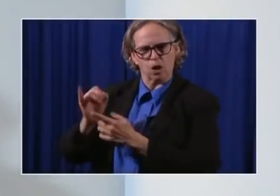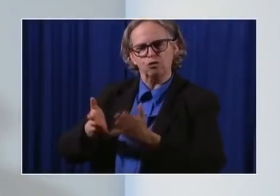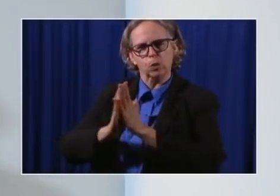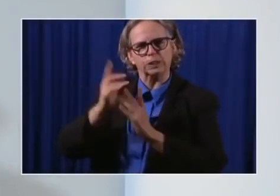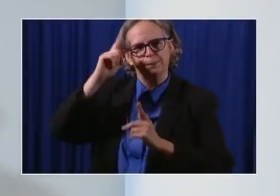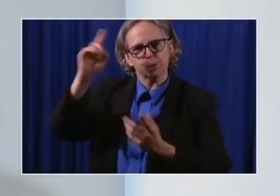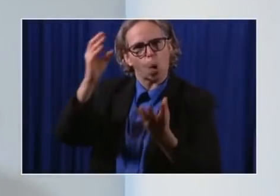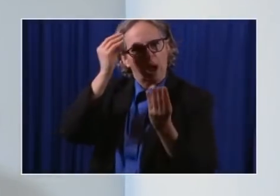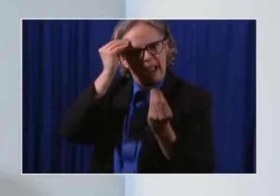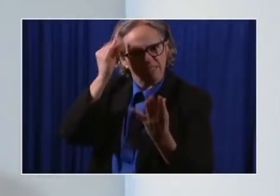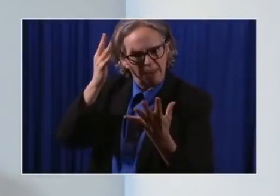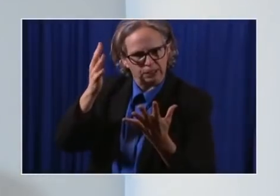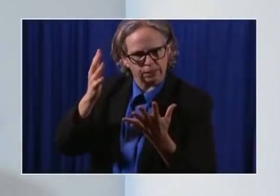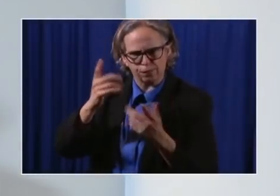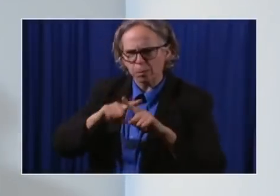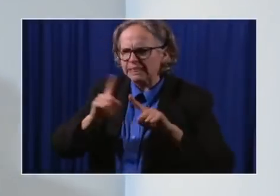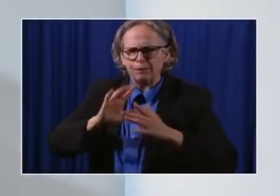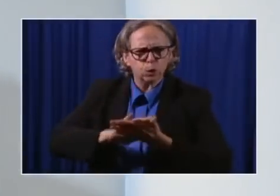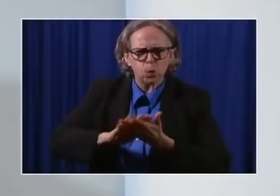about technology